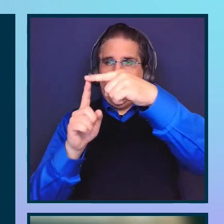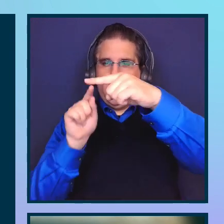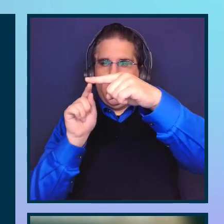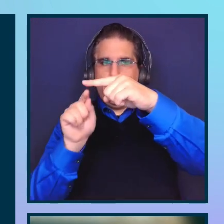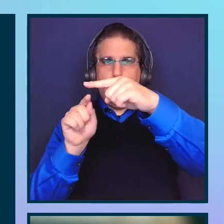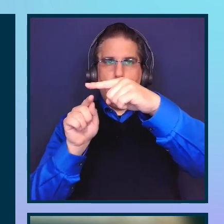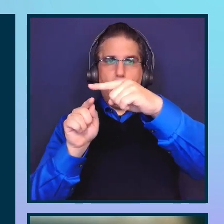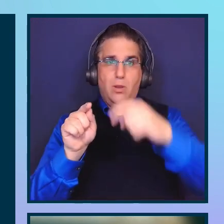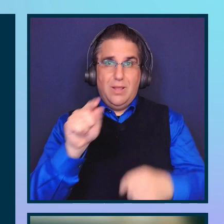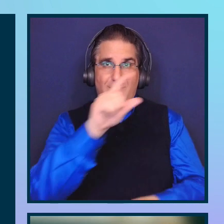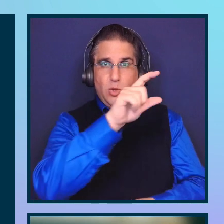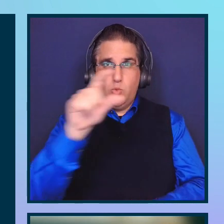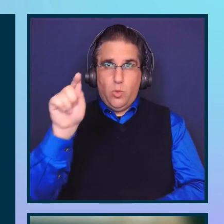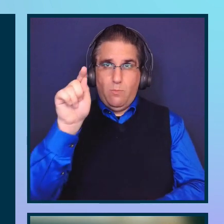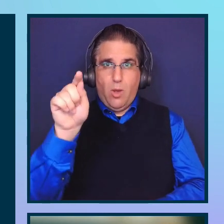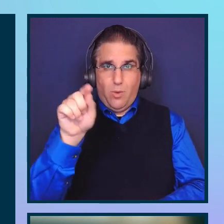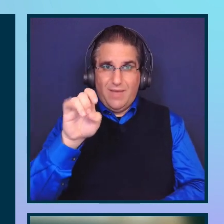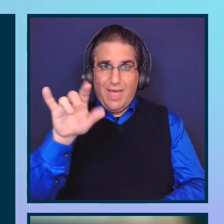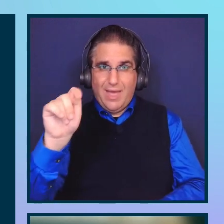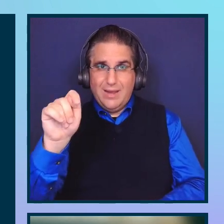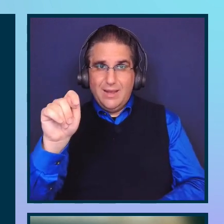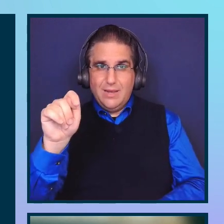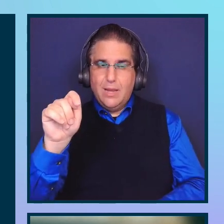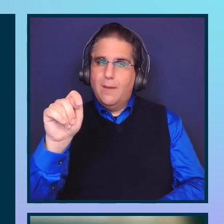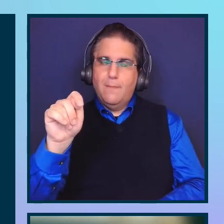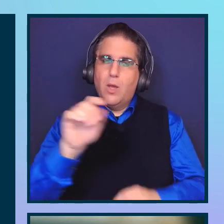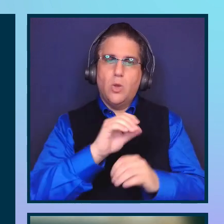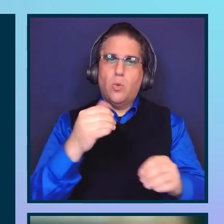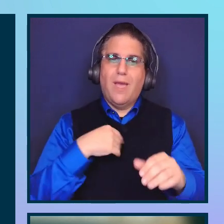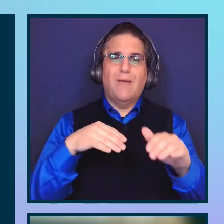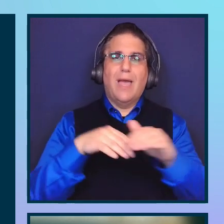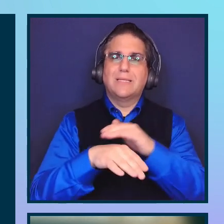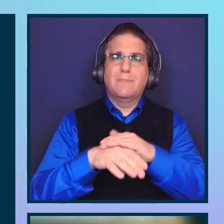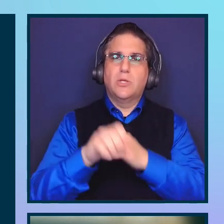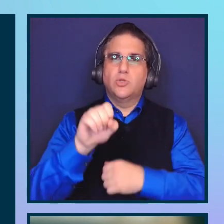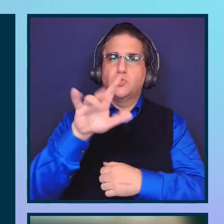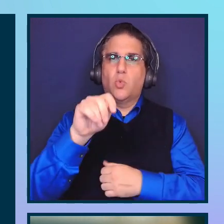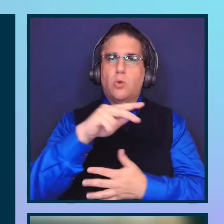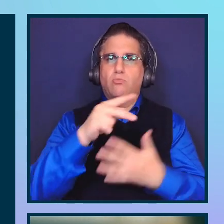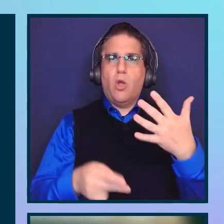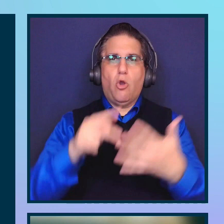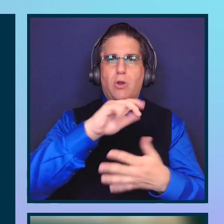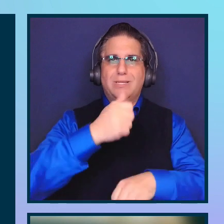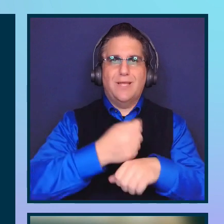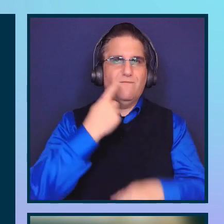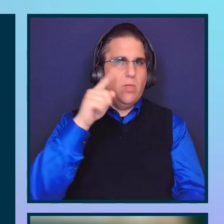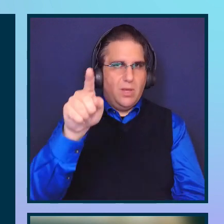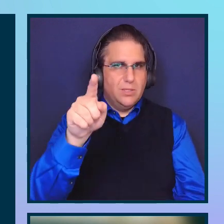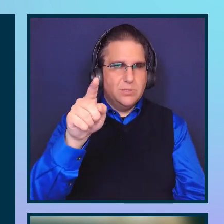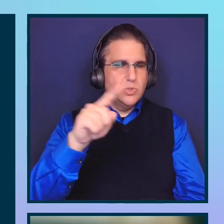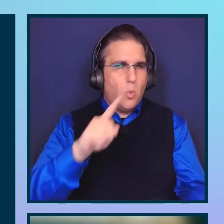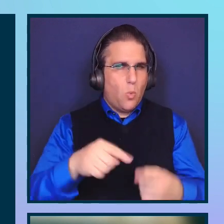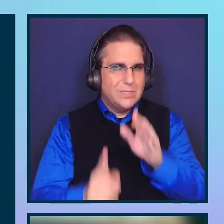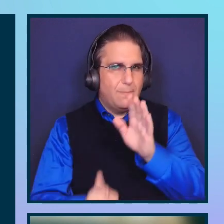bar and toolbar. And we don't have an accessibility sort priority set for it. So let's see what